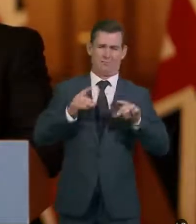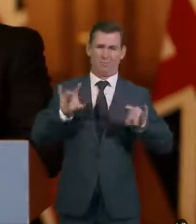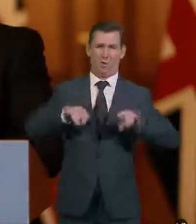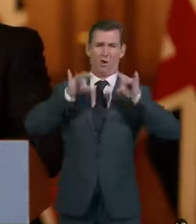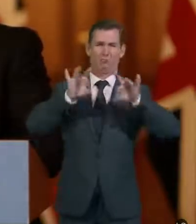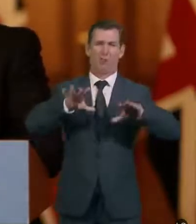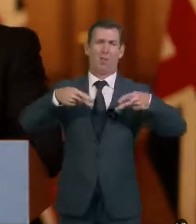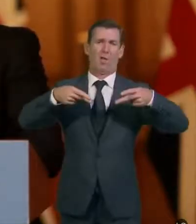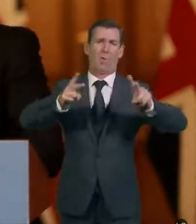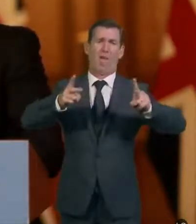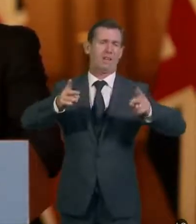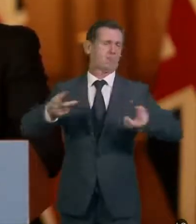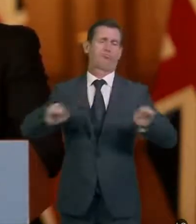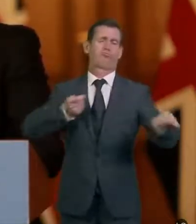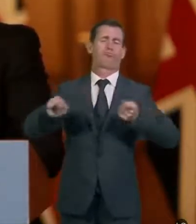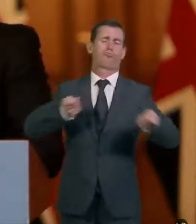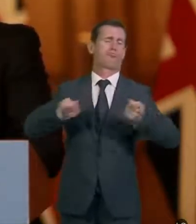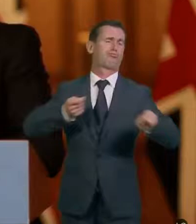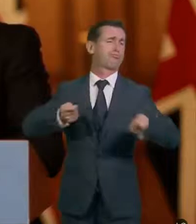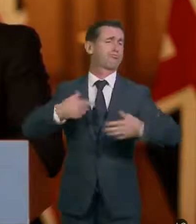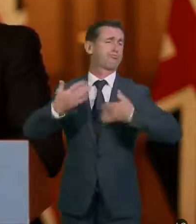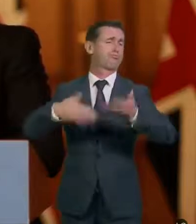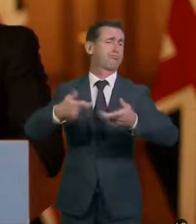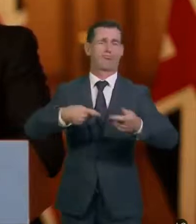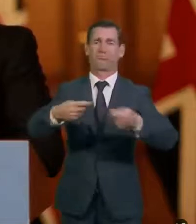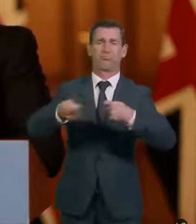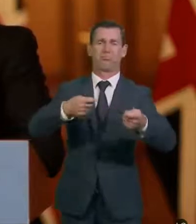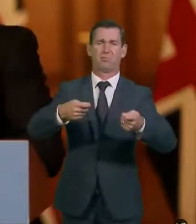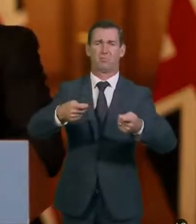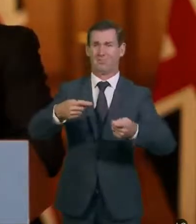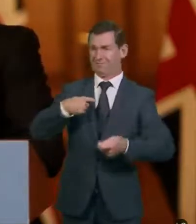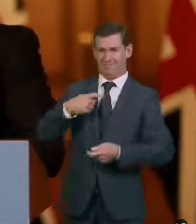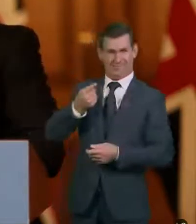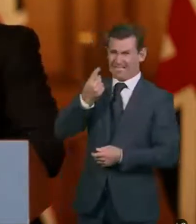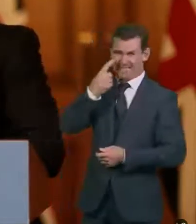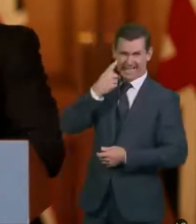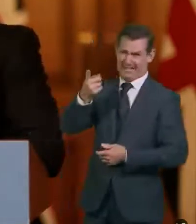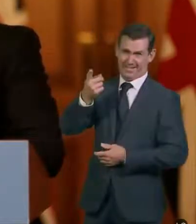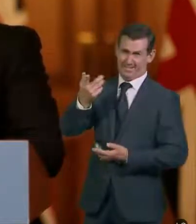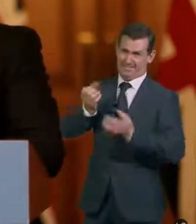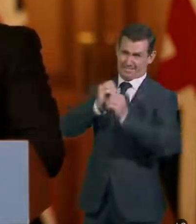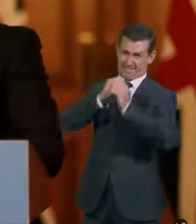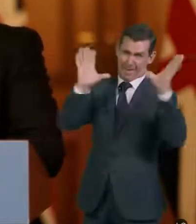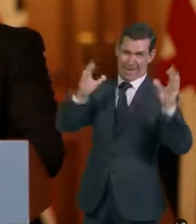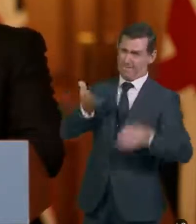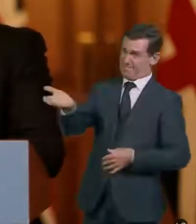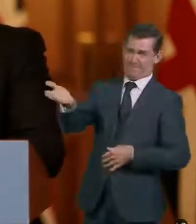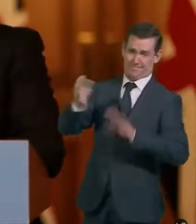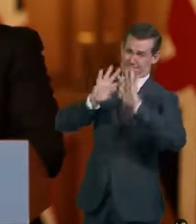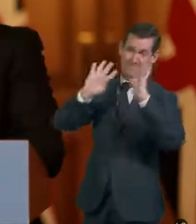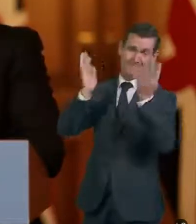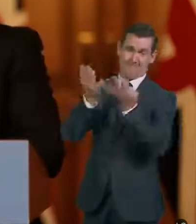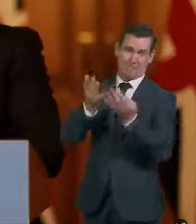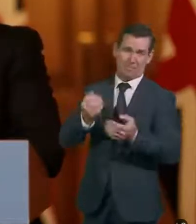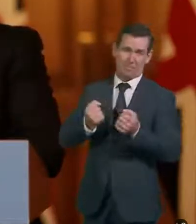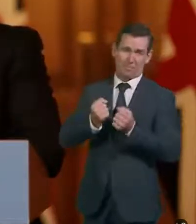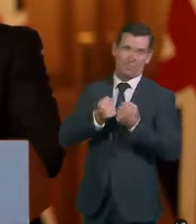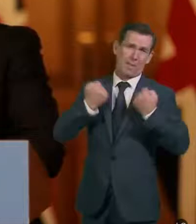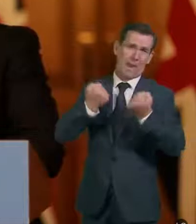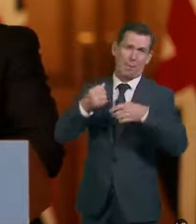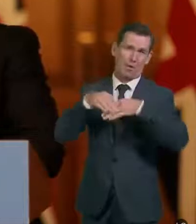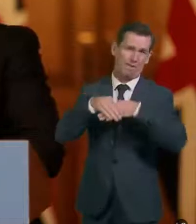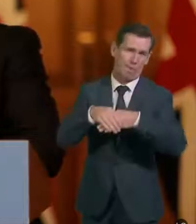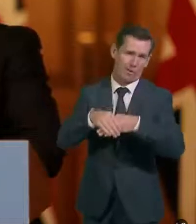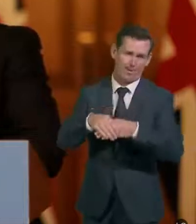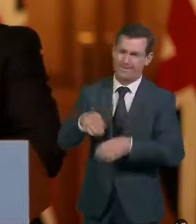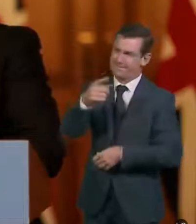from what happened at the summit today that our friends don't want to negotiate, don't want to offer us